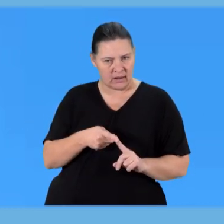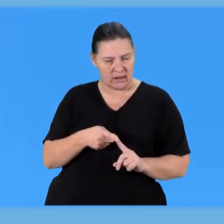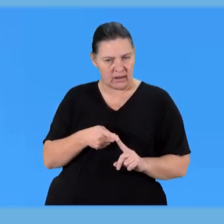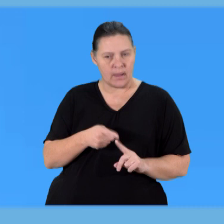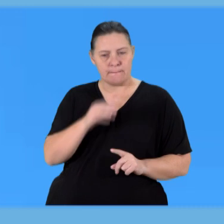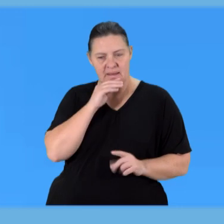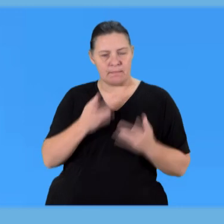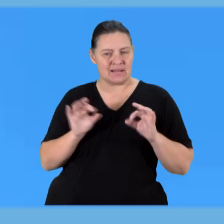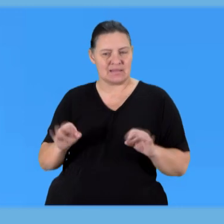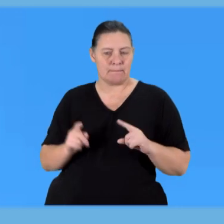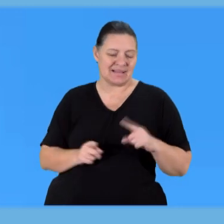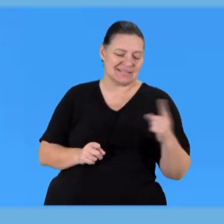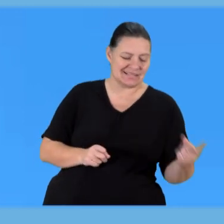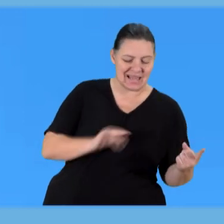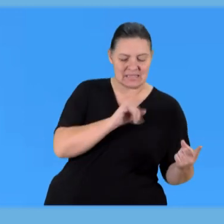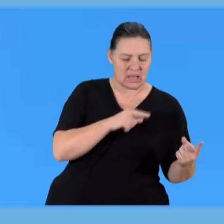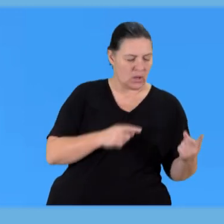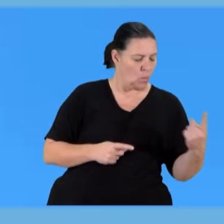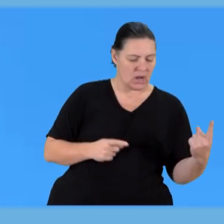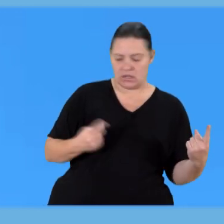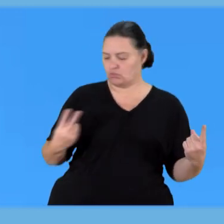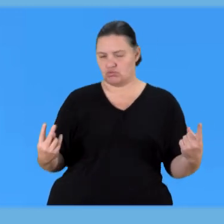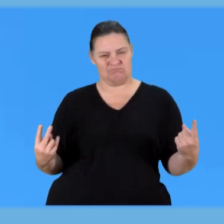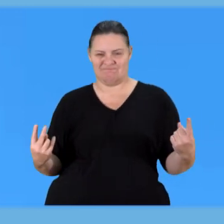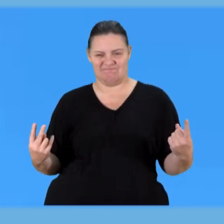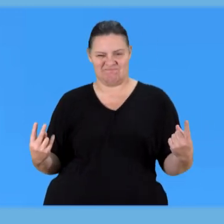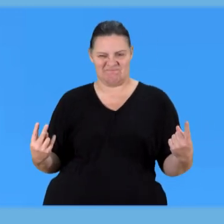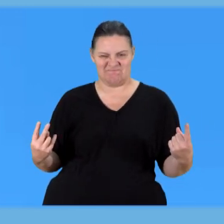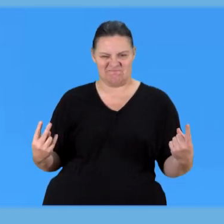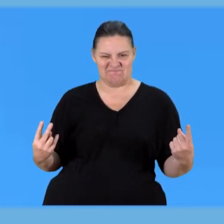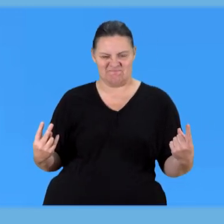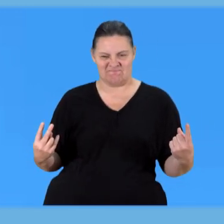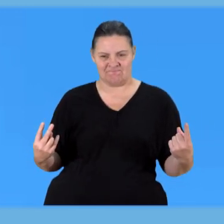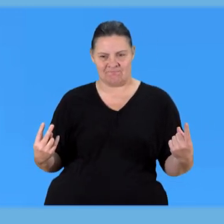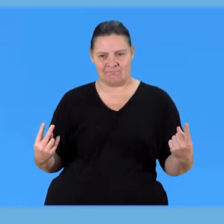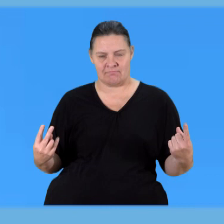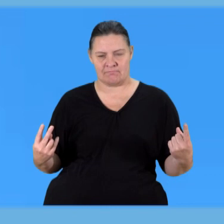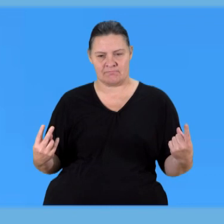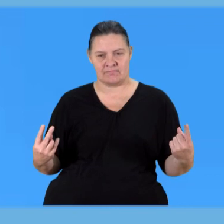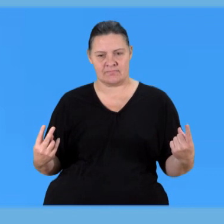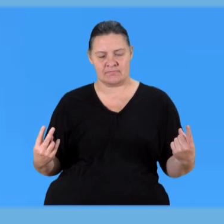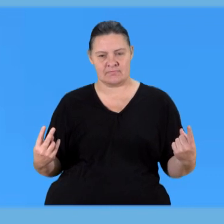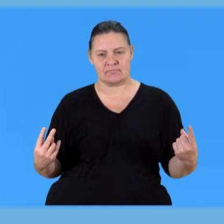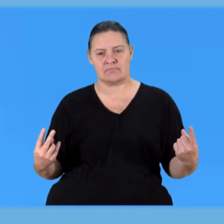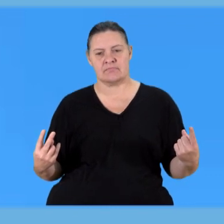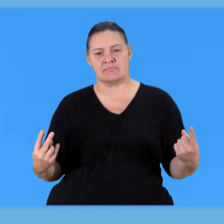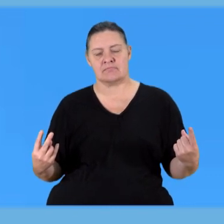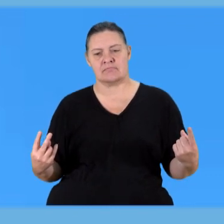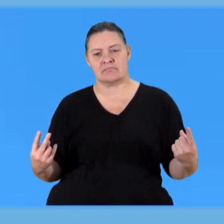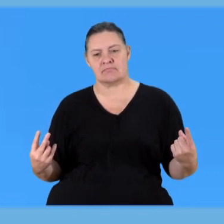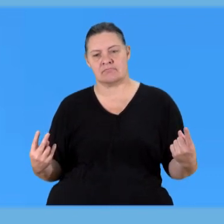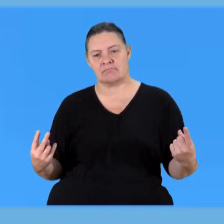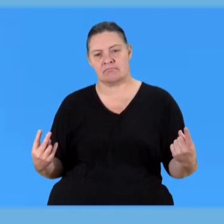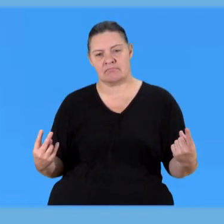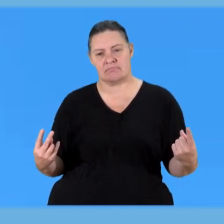left-hand side. So that is balanced. But the zinc is not balanced because I have two zinc atoms on the right-hand side, but on